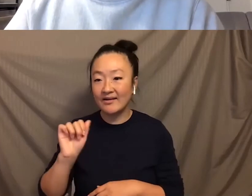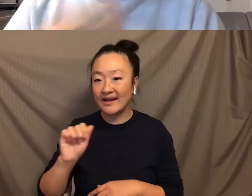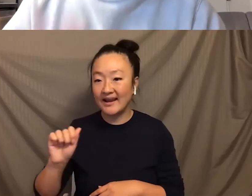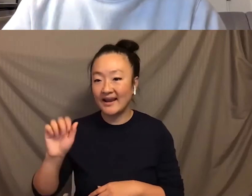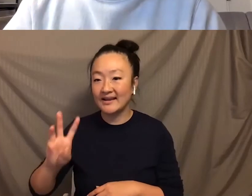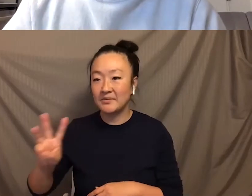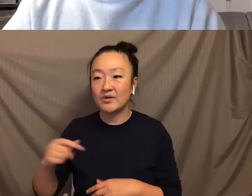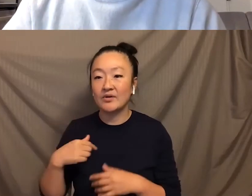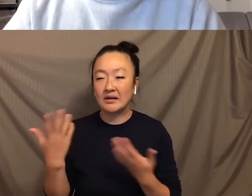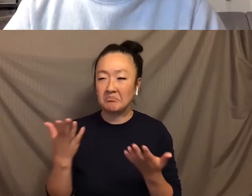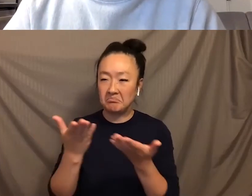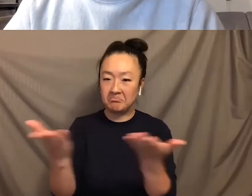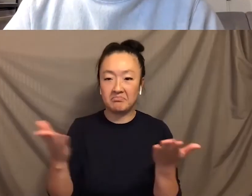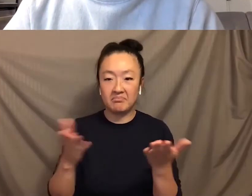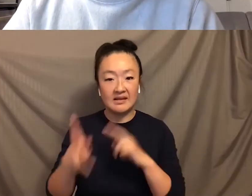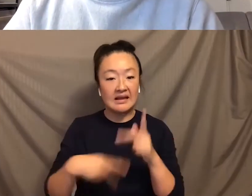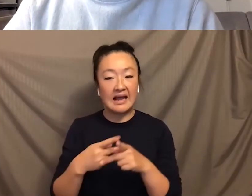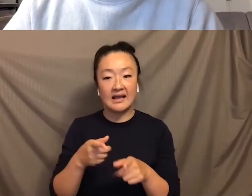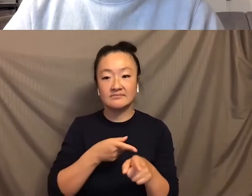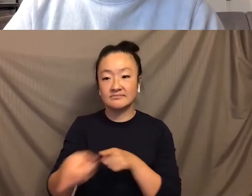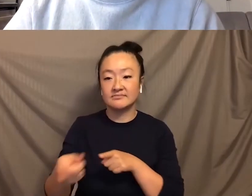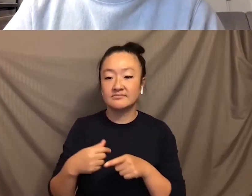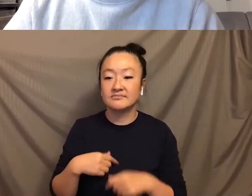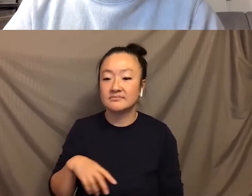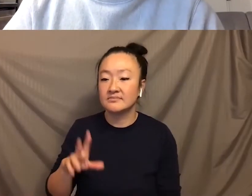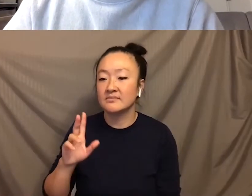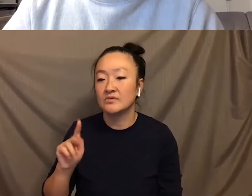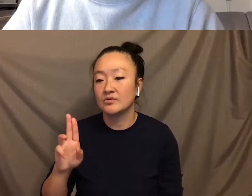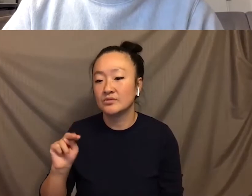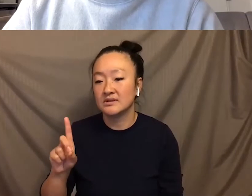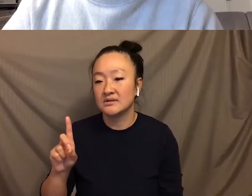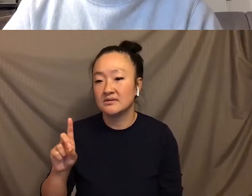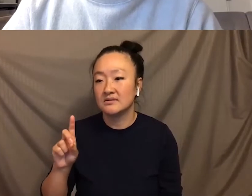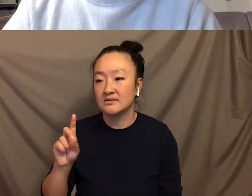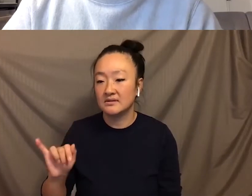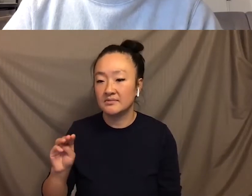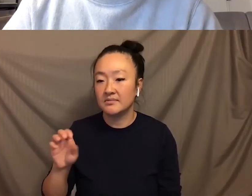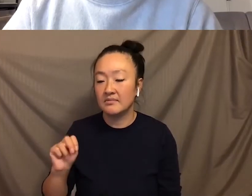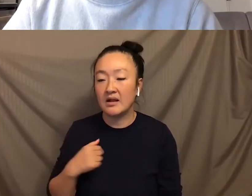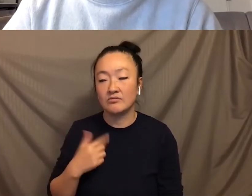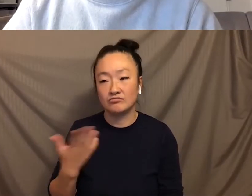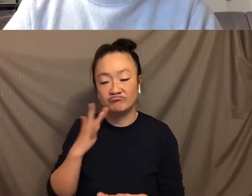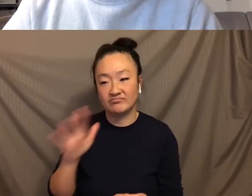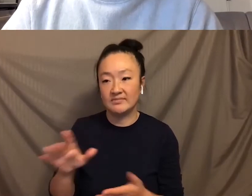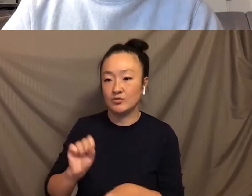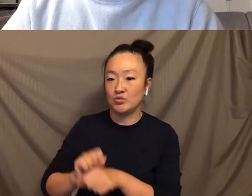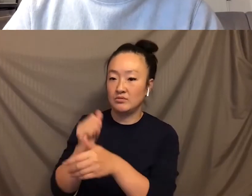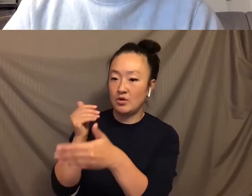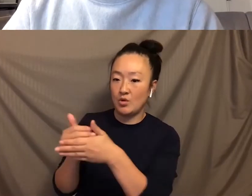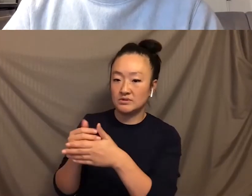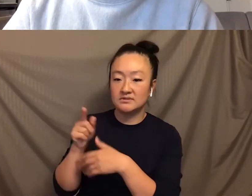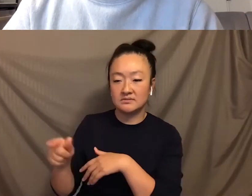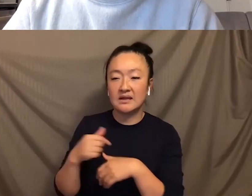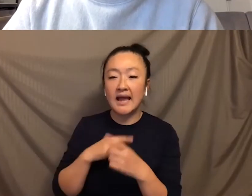like, another that comes to mind is Kundiman, for example, which I've had the great fortune of working so closely with. I've met